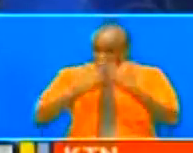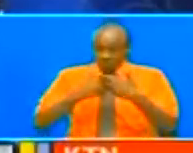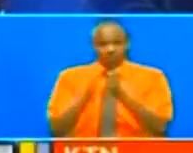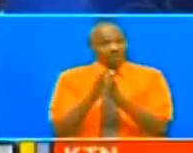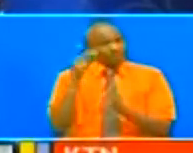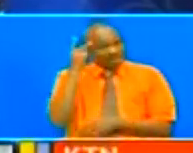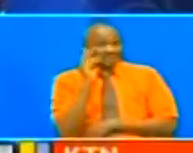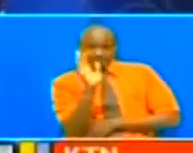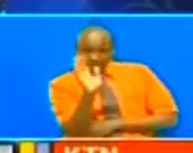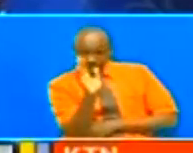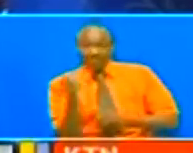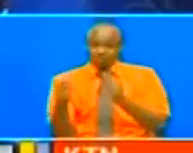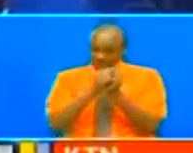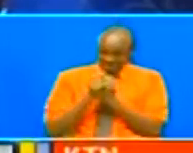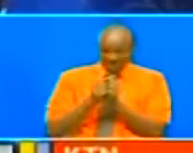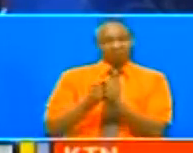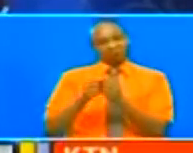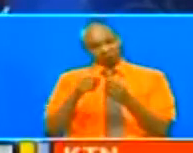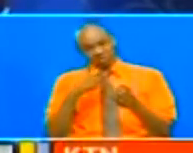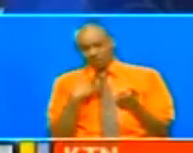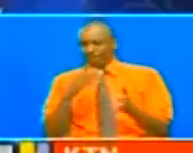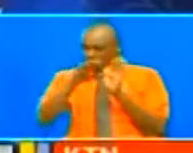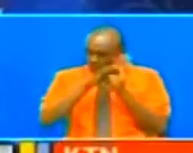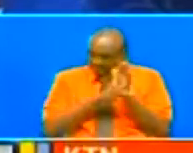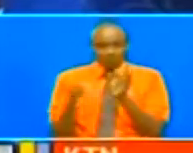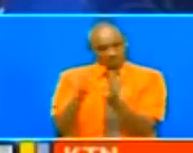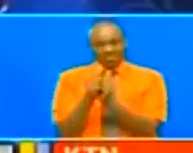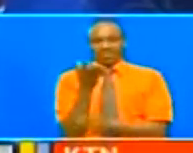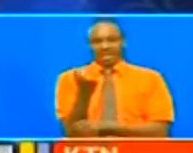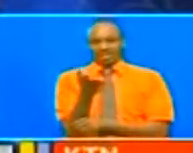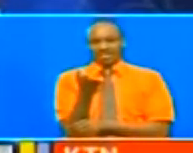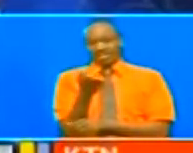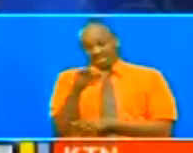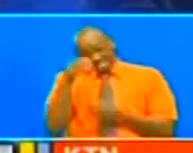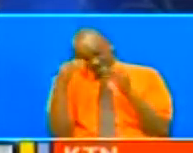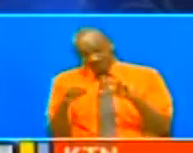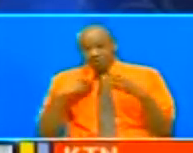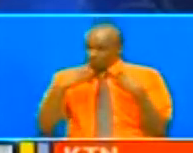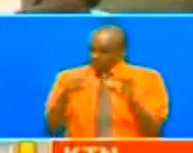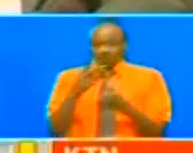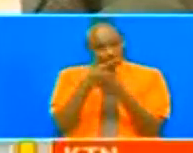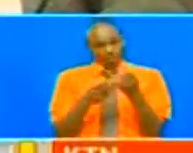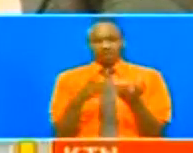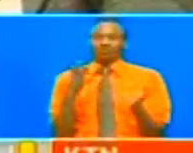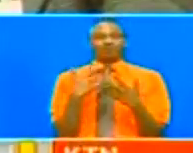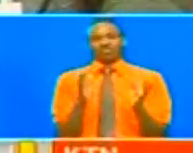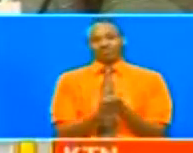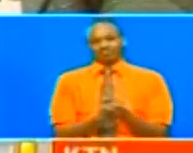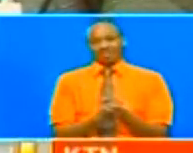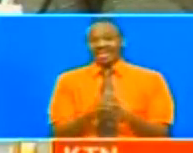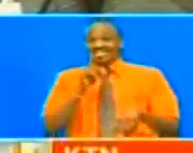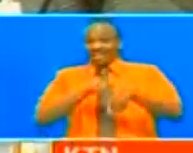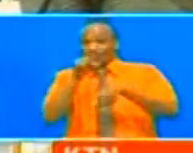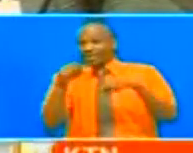wazazi wao pia. They are part of the program. You lose out on those two, you have lost the war. Huku hayo ya